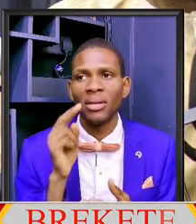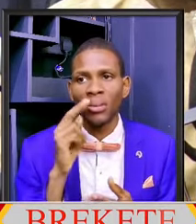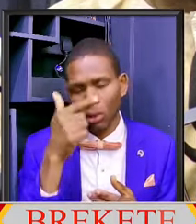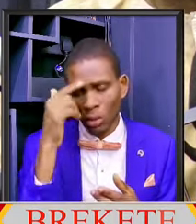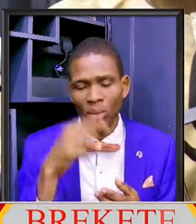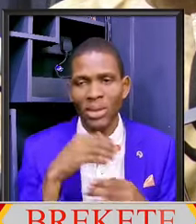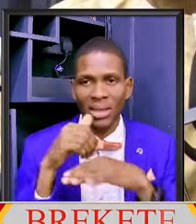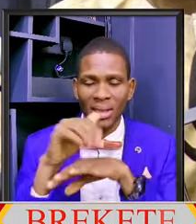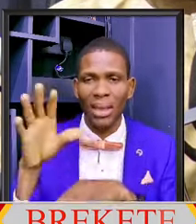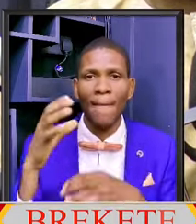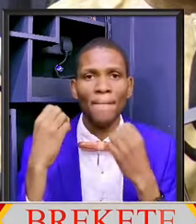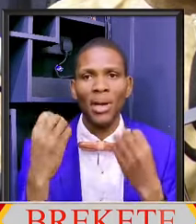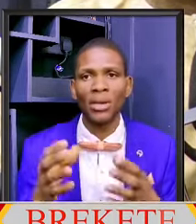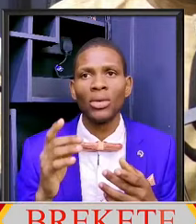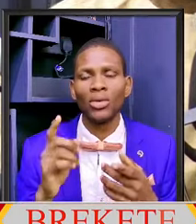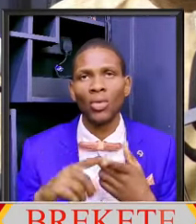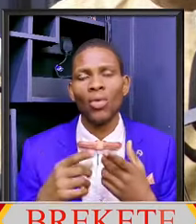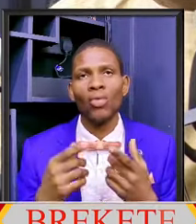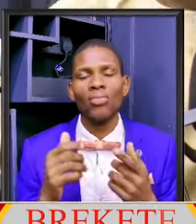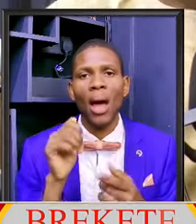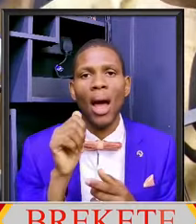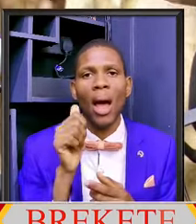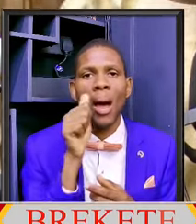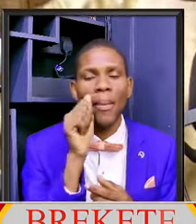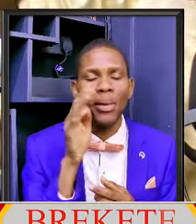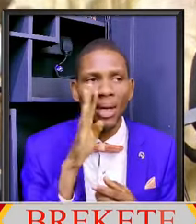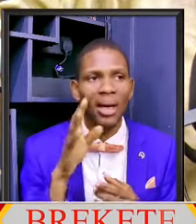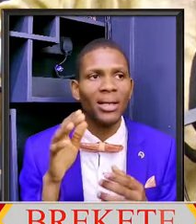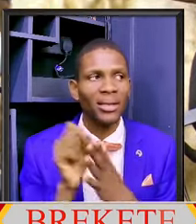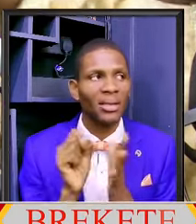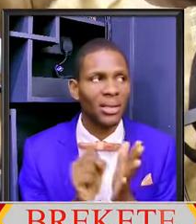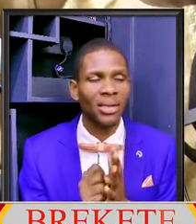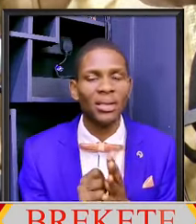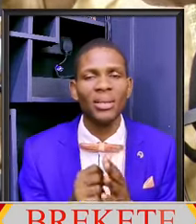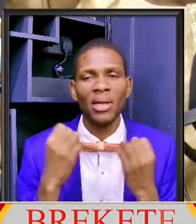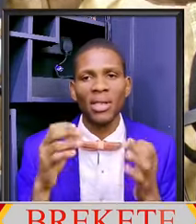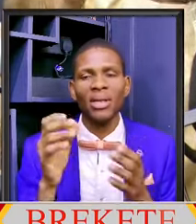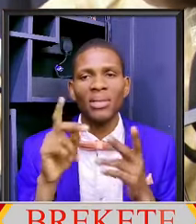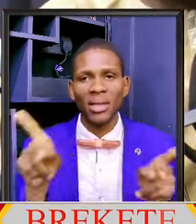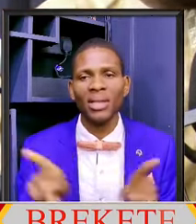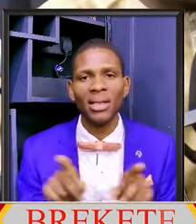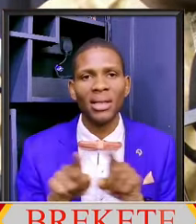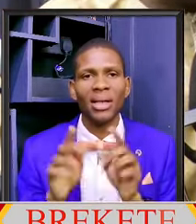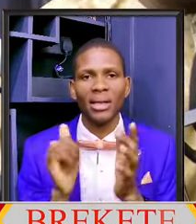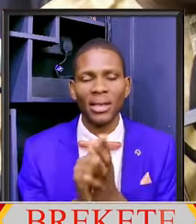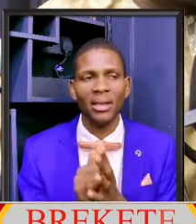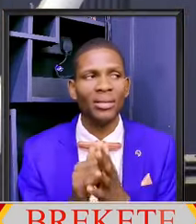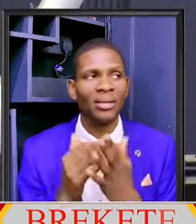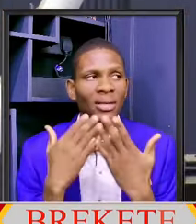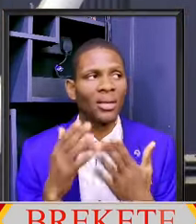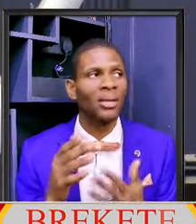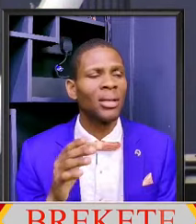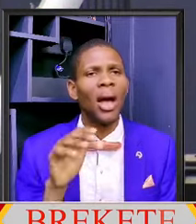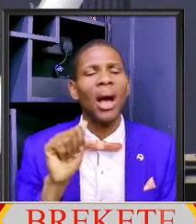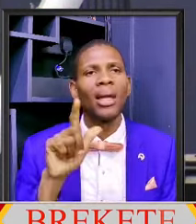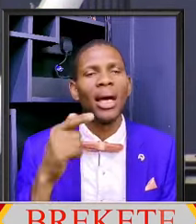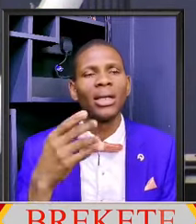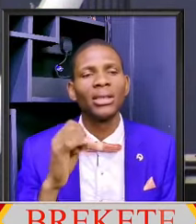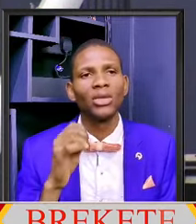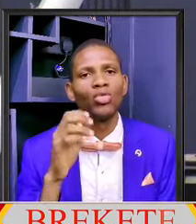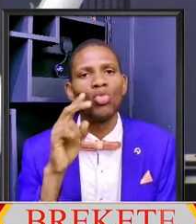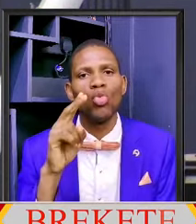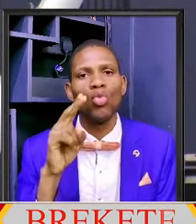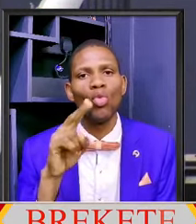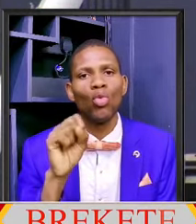send many to Abia State, many places like that. Yes, sir. Alhaji Usman Tabari,